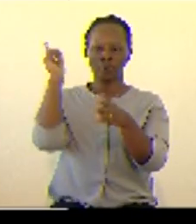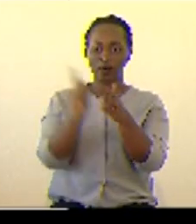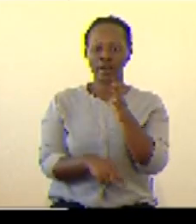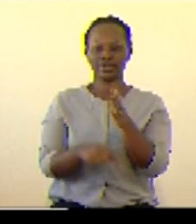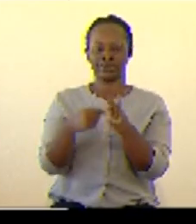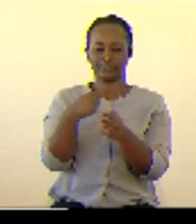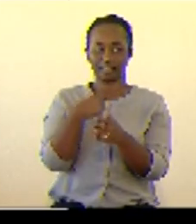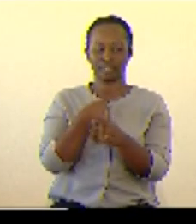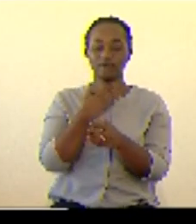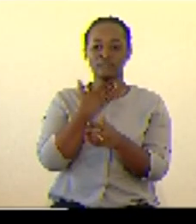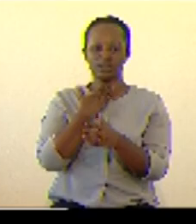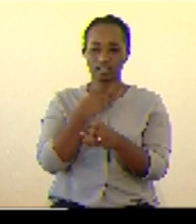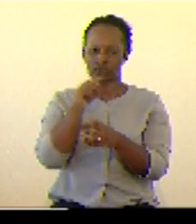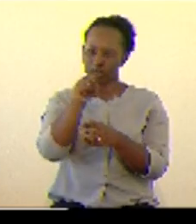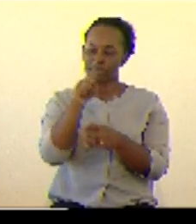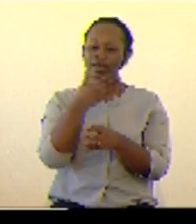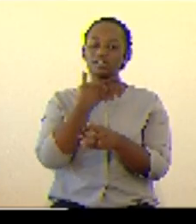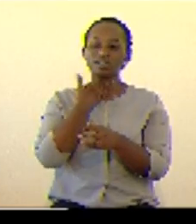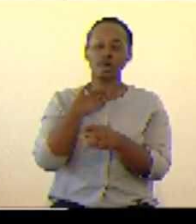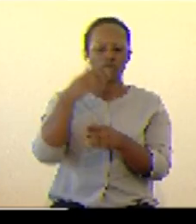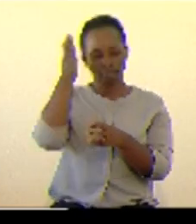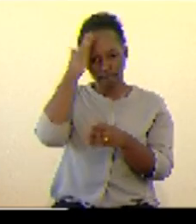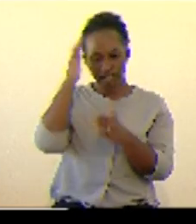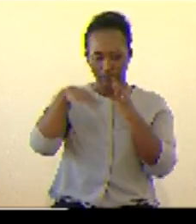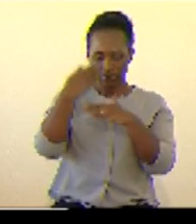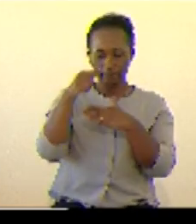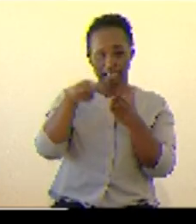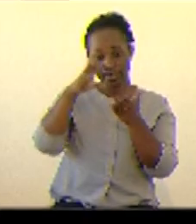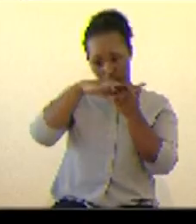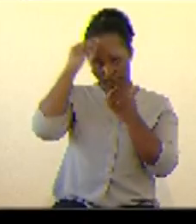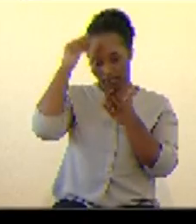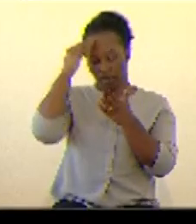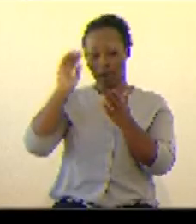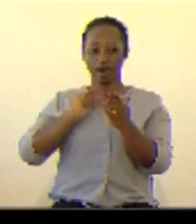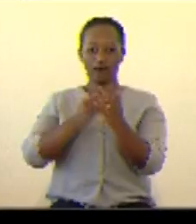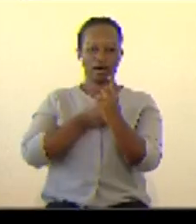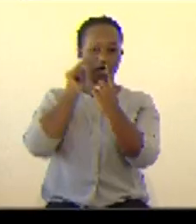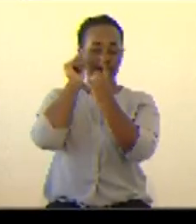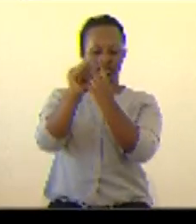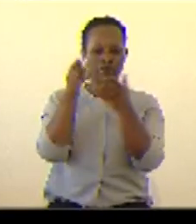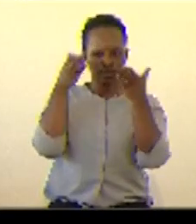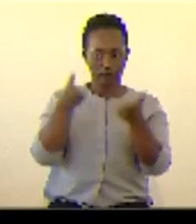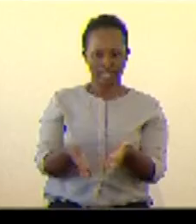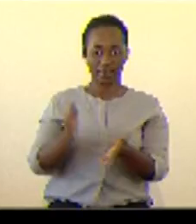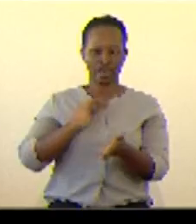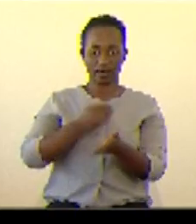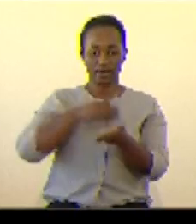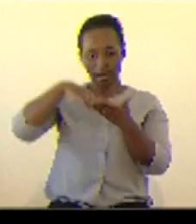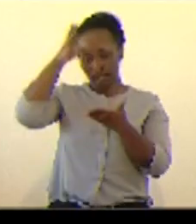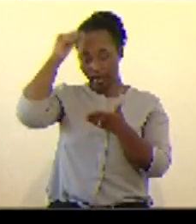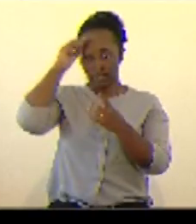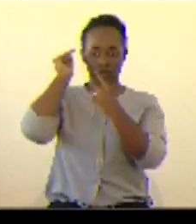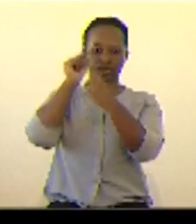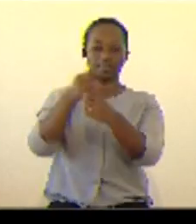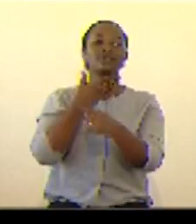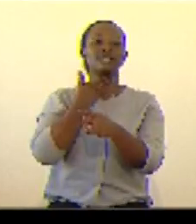to be knowing at the end of this lesson? So our objective today, our learning objective, I want you to be able to analyze